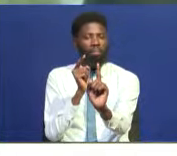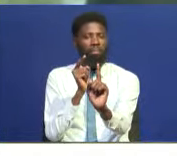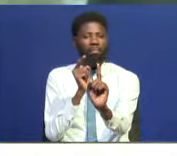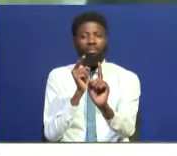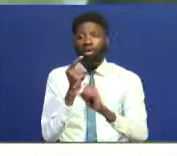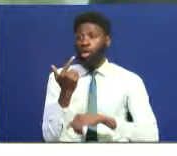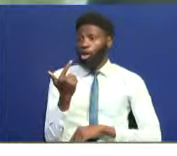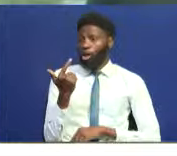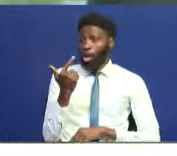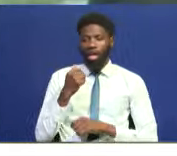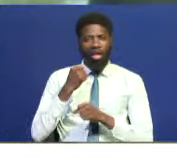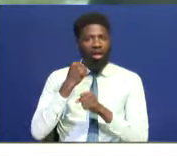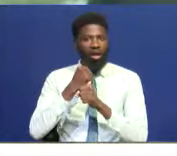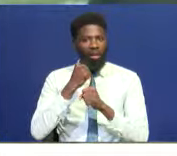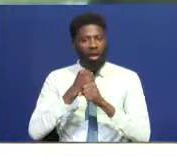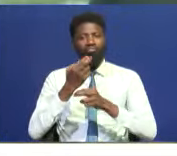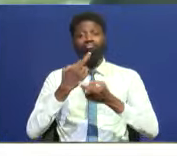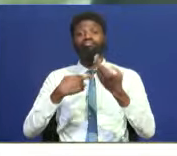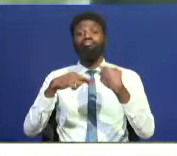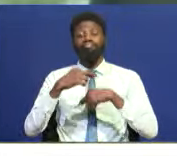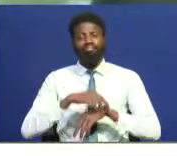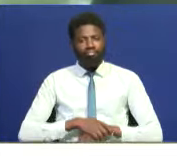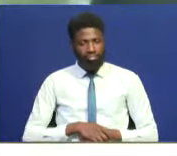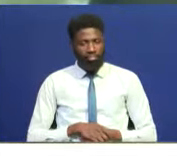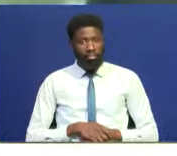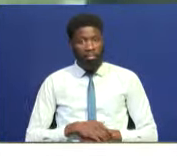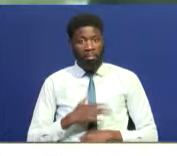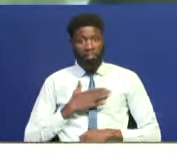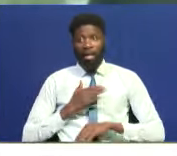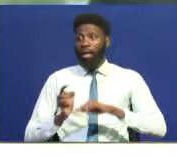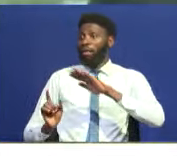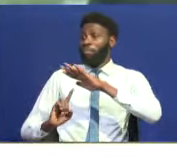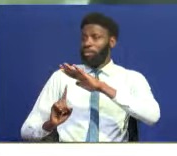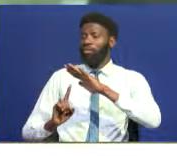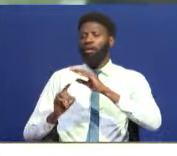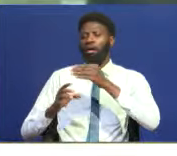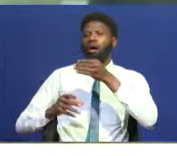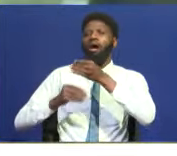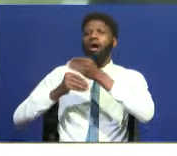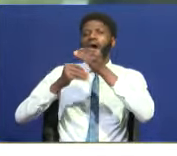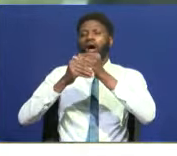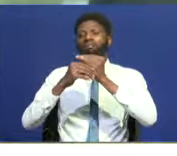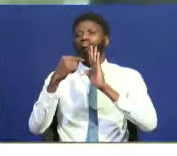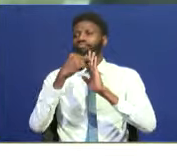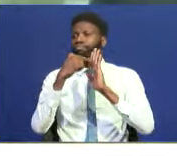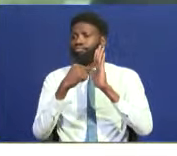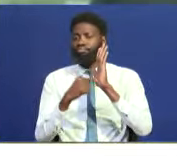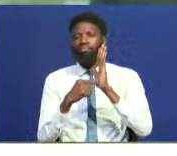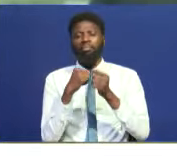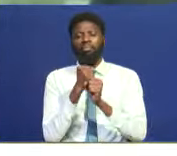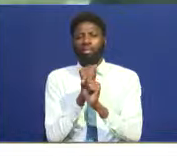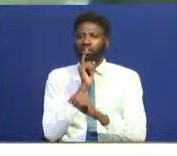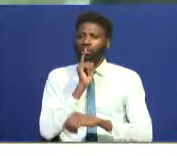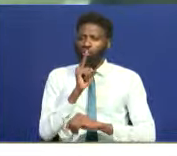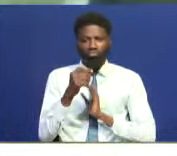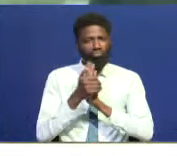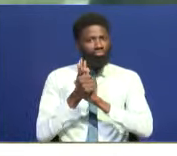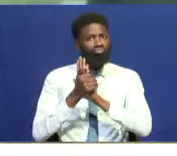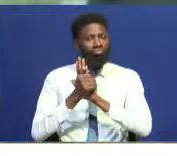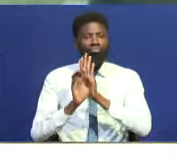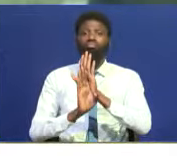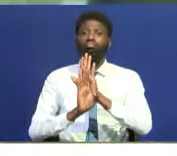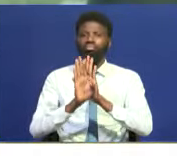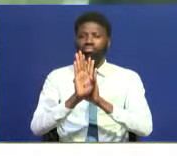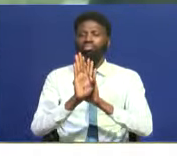Your Excellency, my ministry has put in place additional measures to ensure skills development is